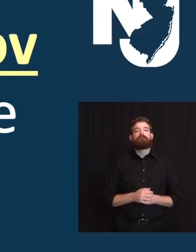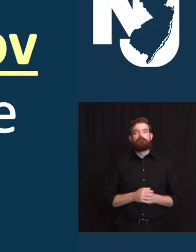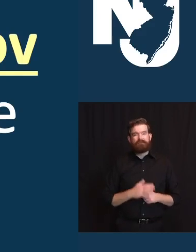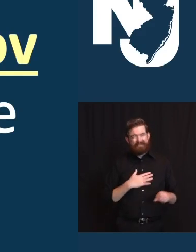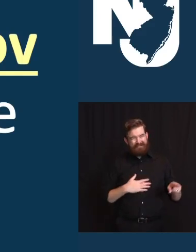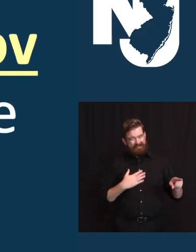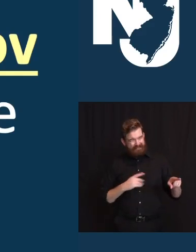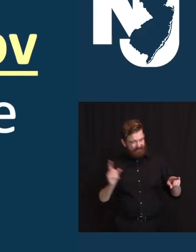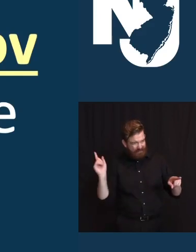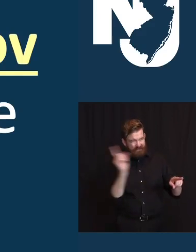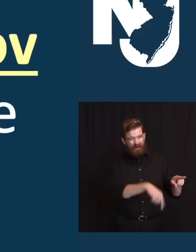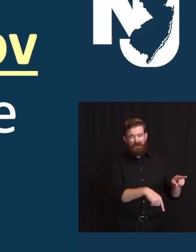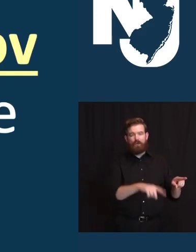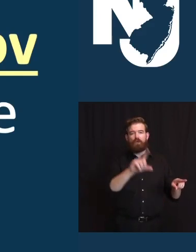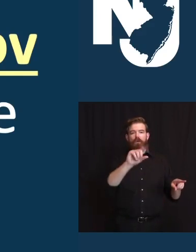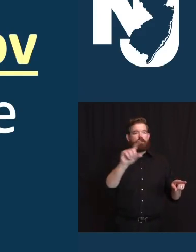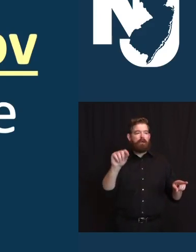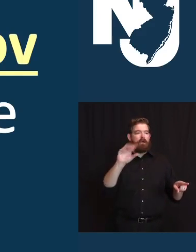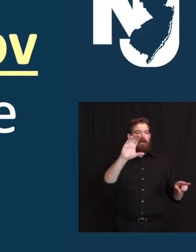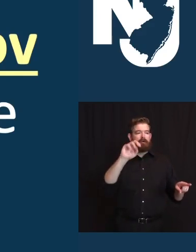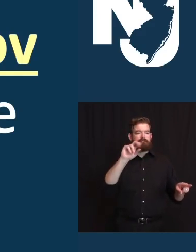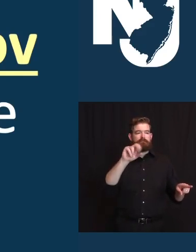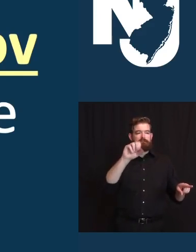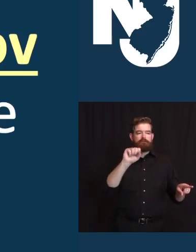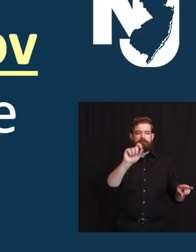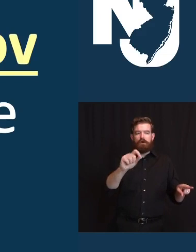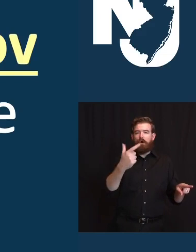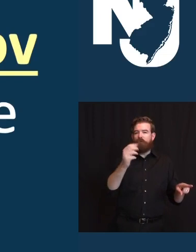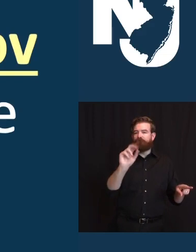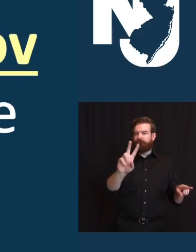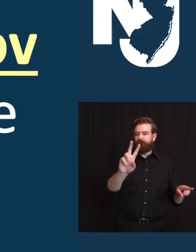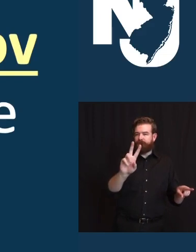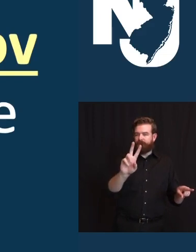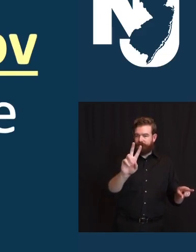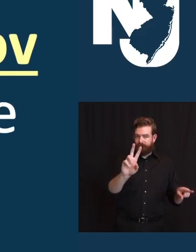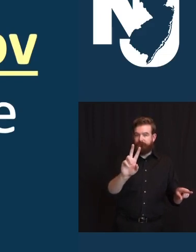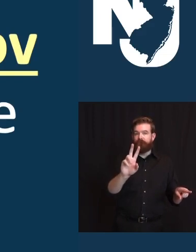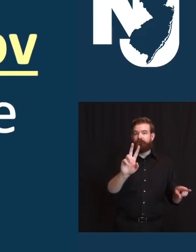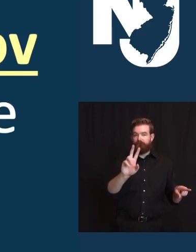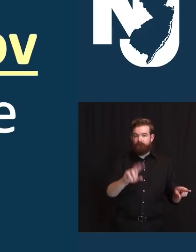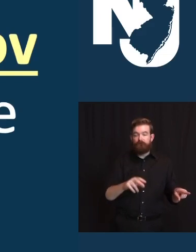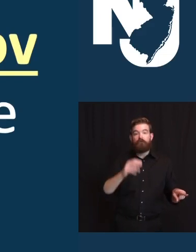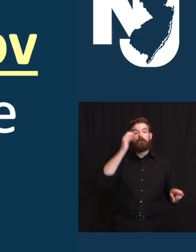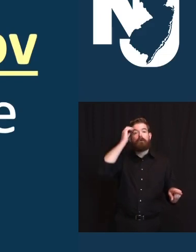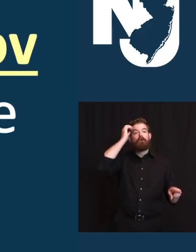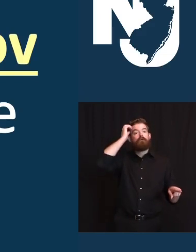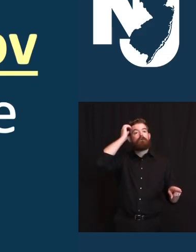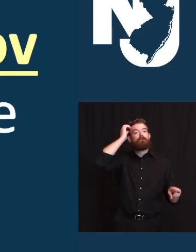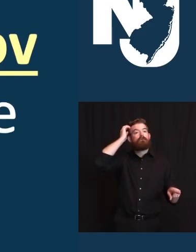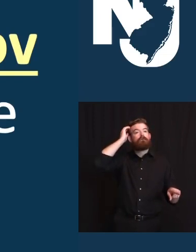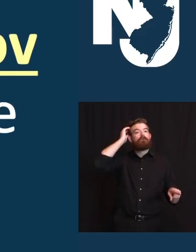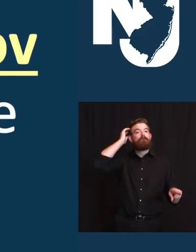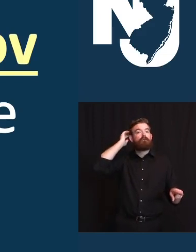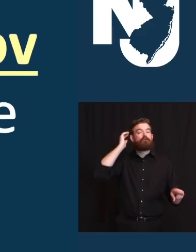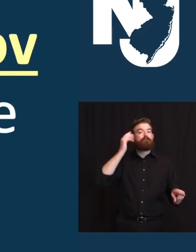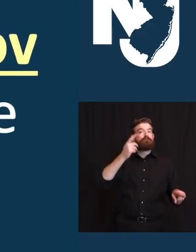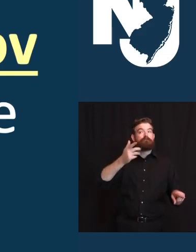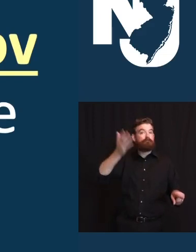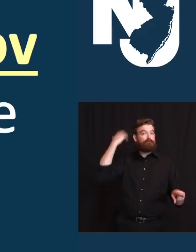know we were dramatically undercounted last time, and because we were, it has cost us billions and billions and billions,